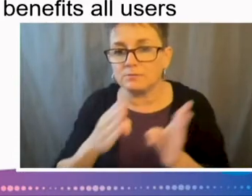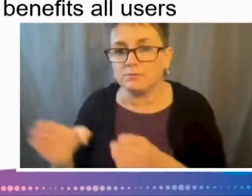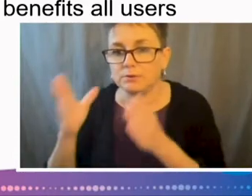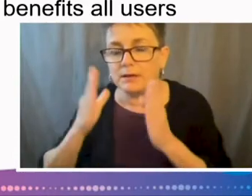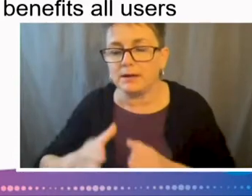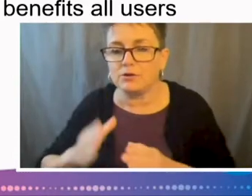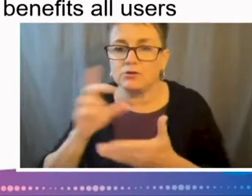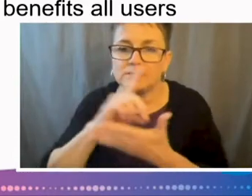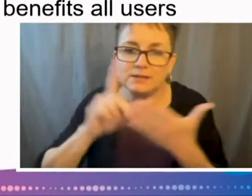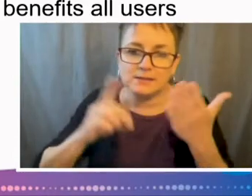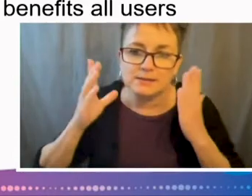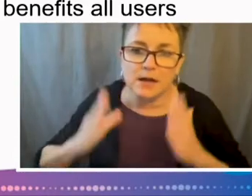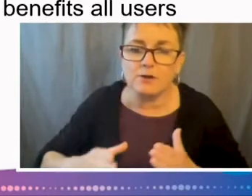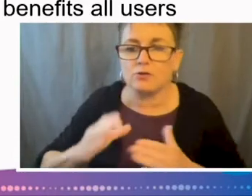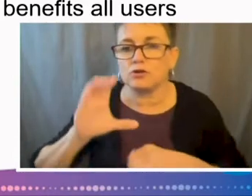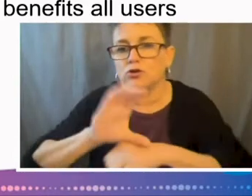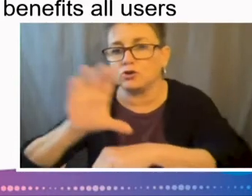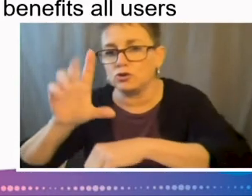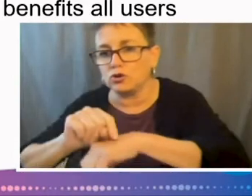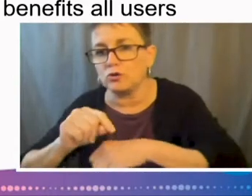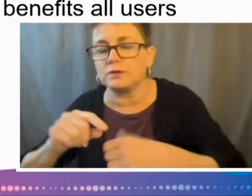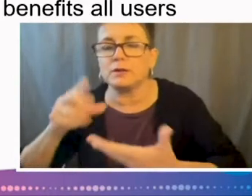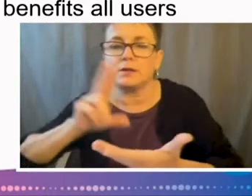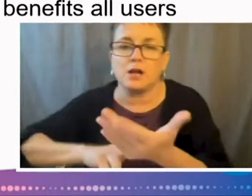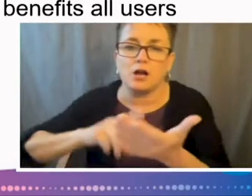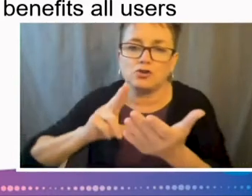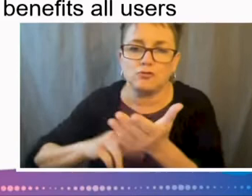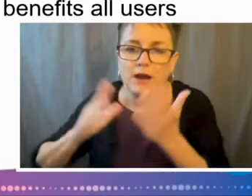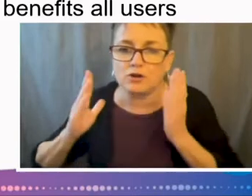contractors. It's available, as I said,